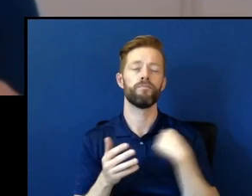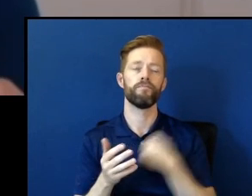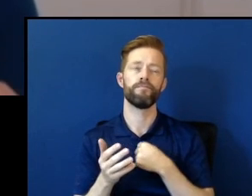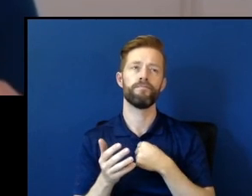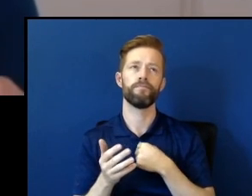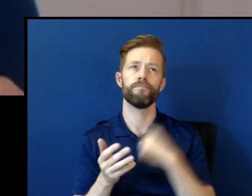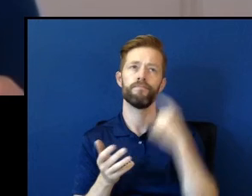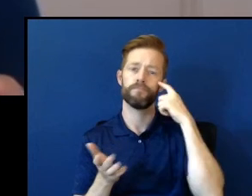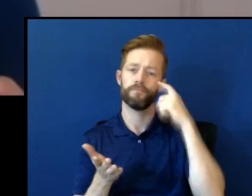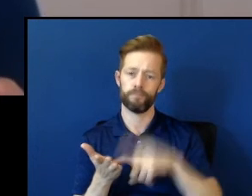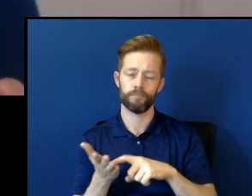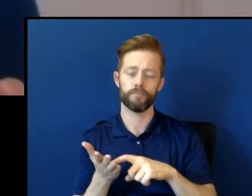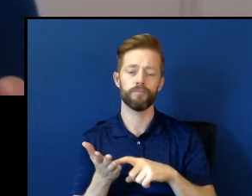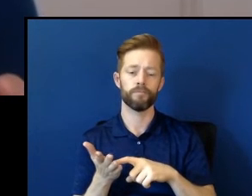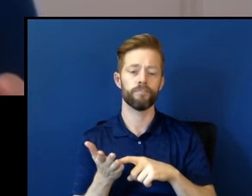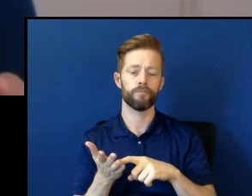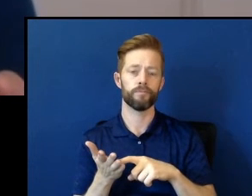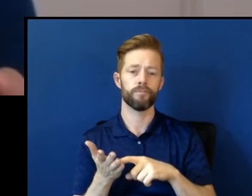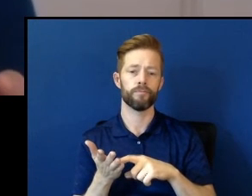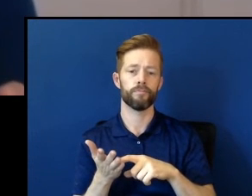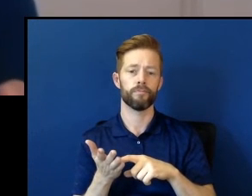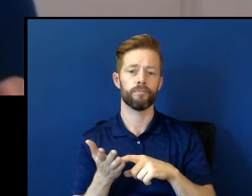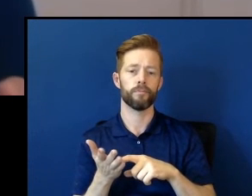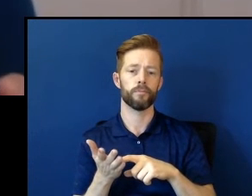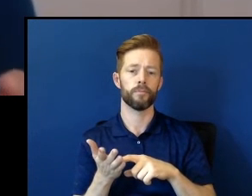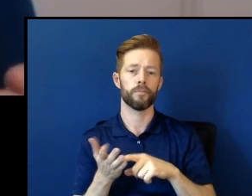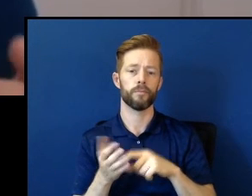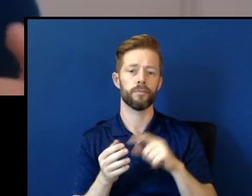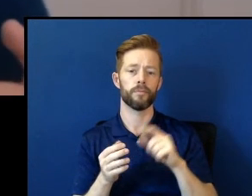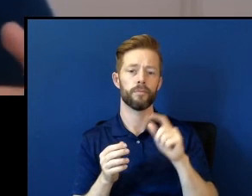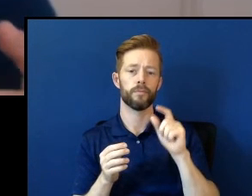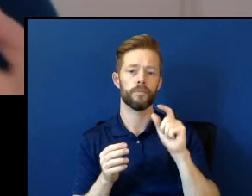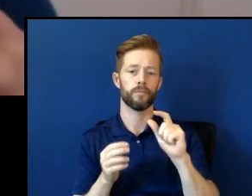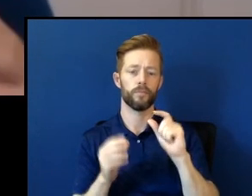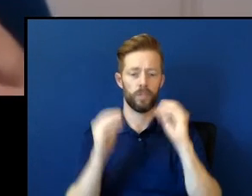do need teachers to intentionally